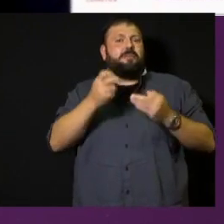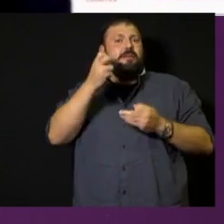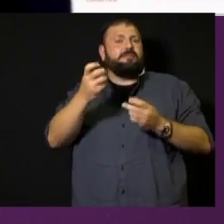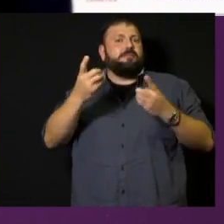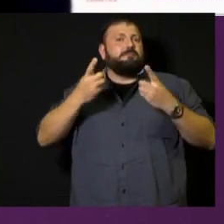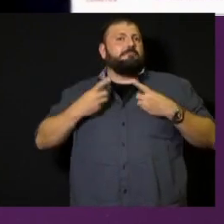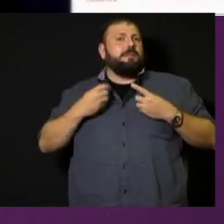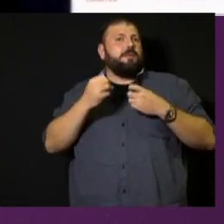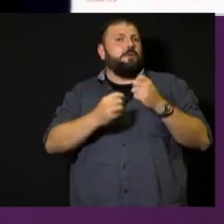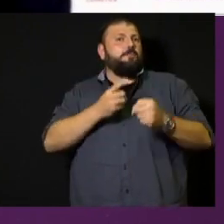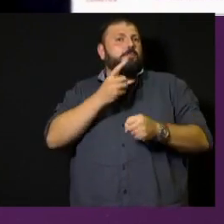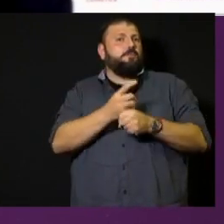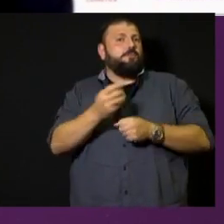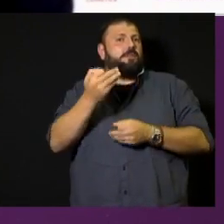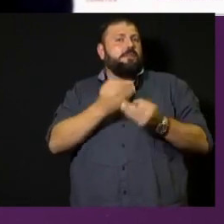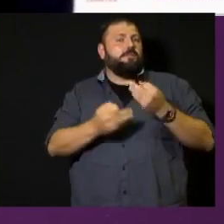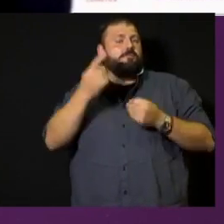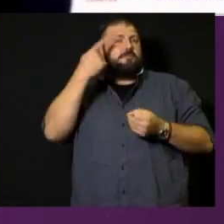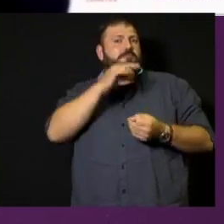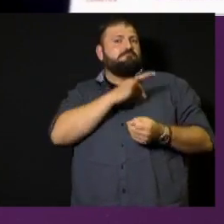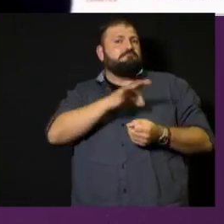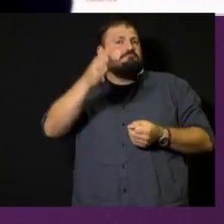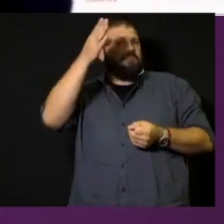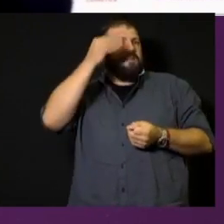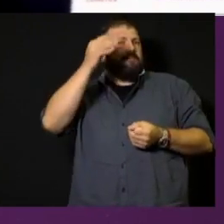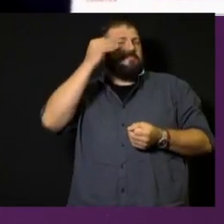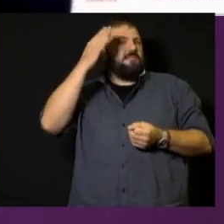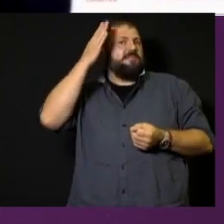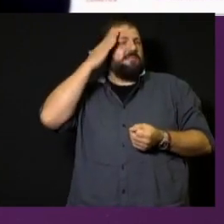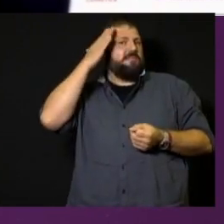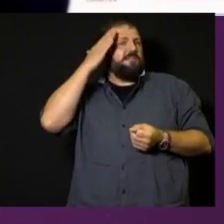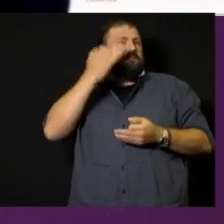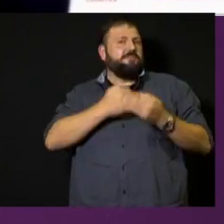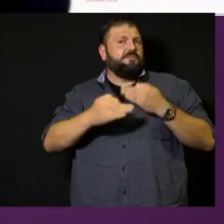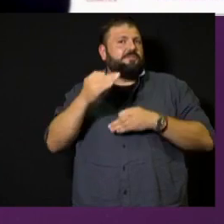I what is important is I gave me the